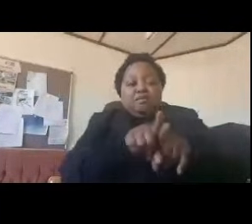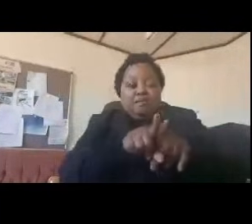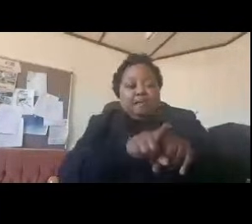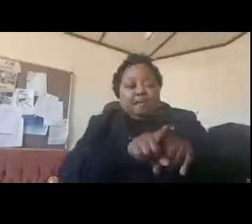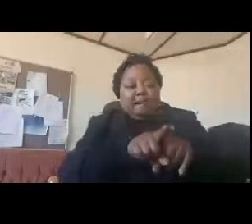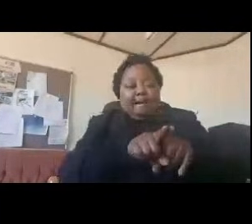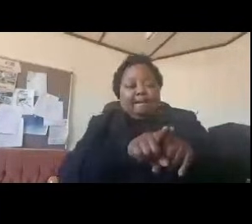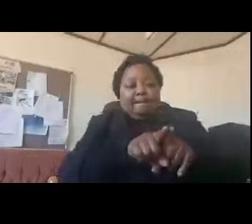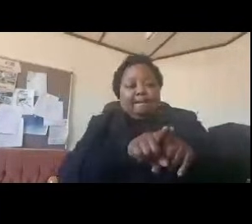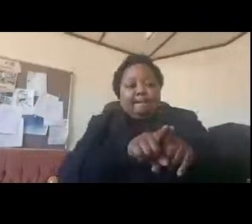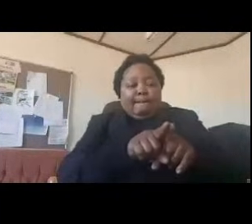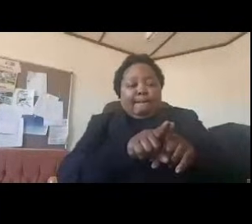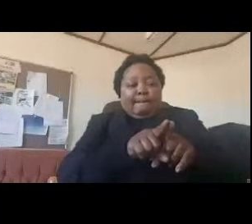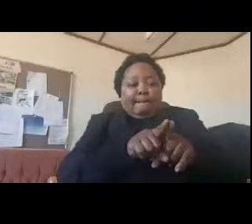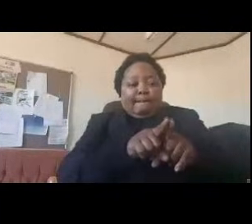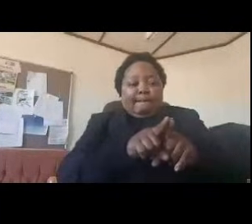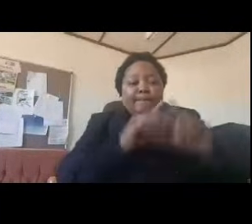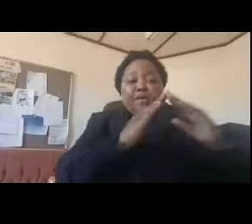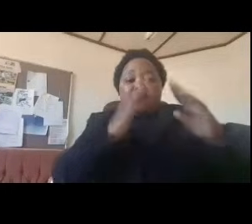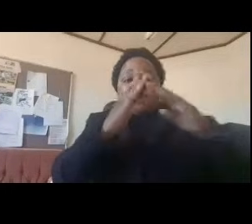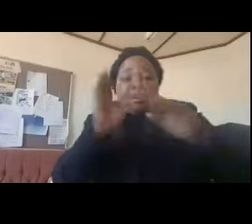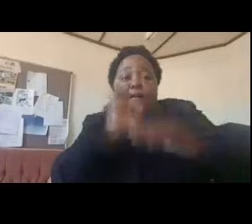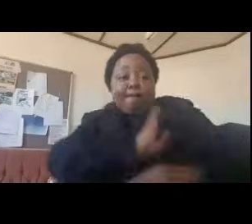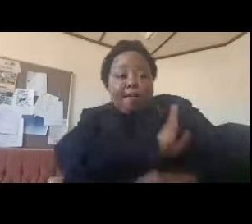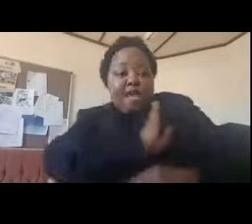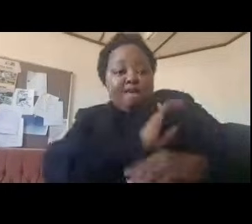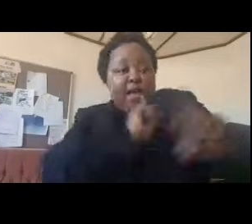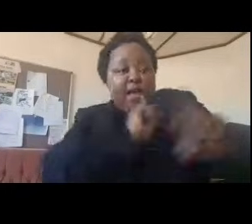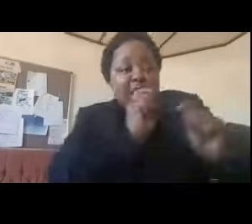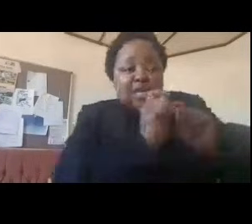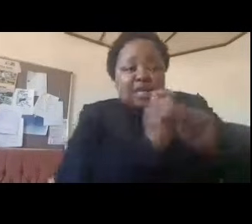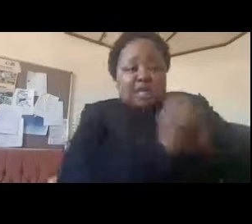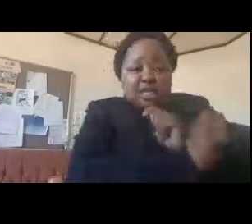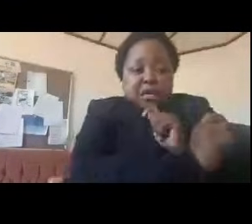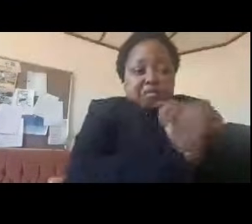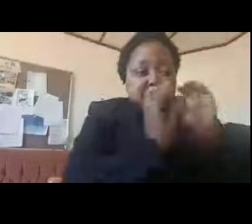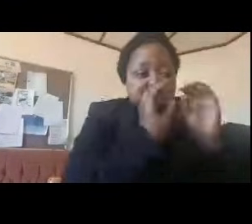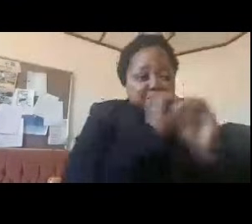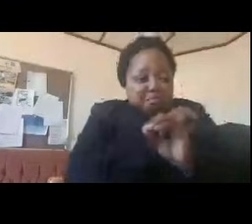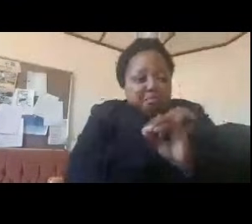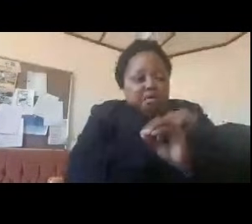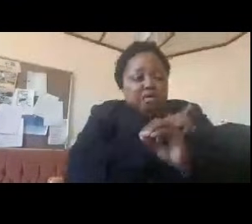change. So what is the innovative way to